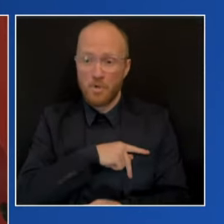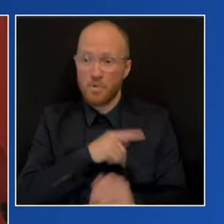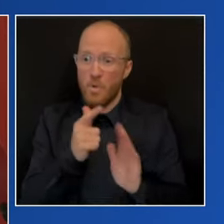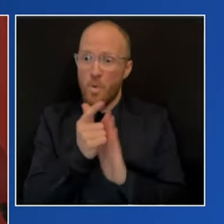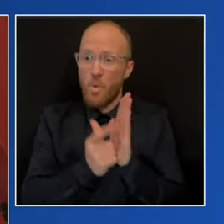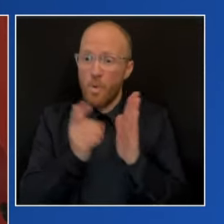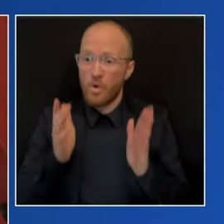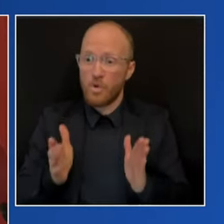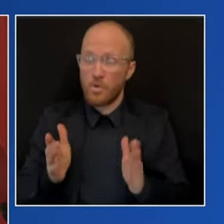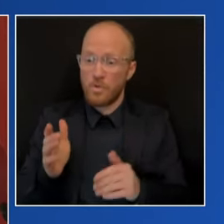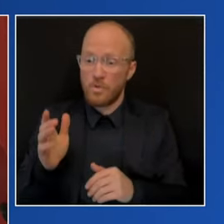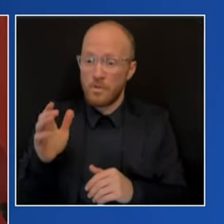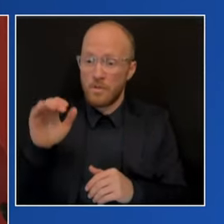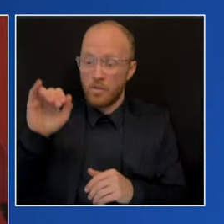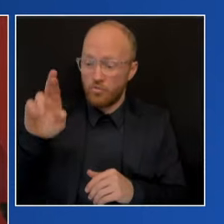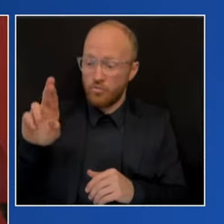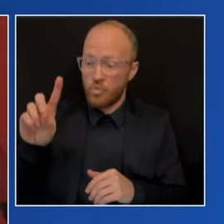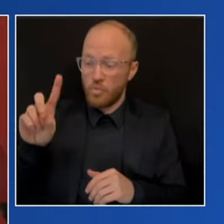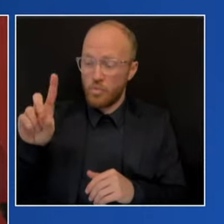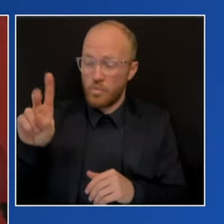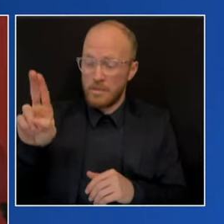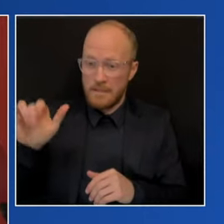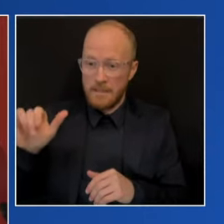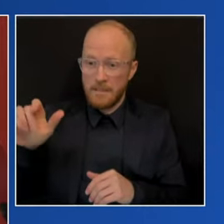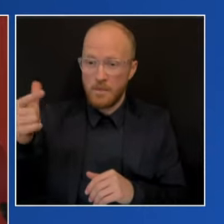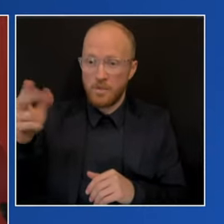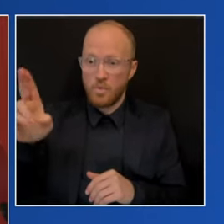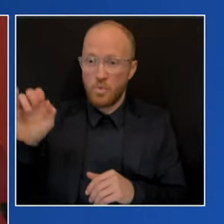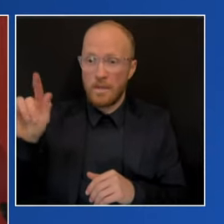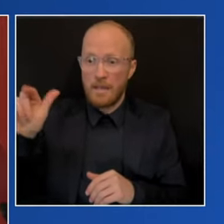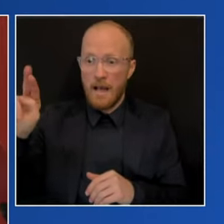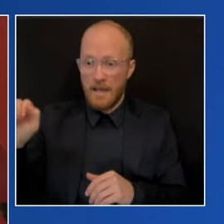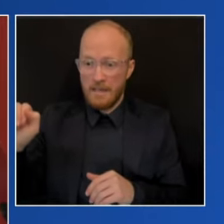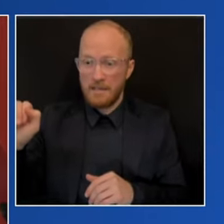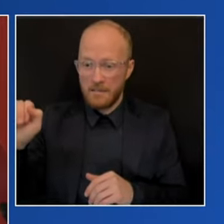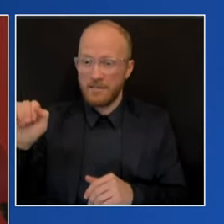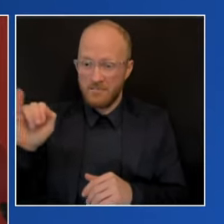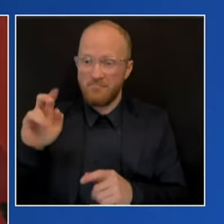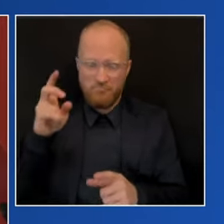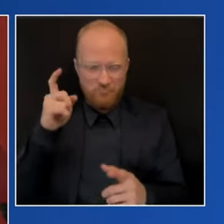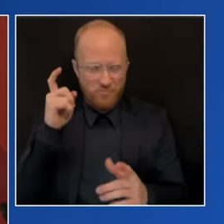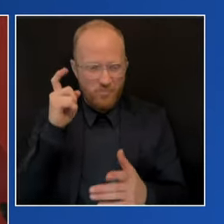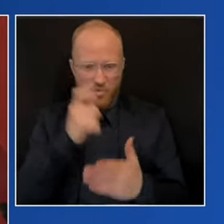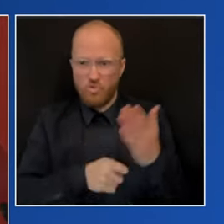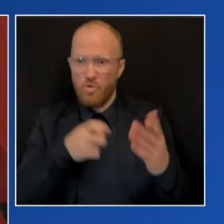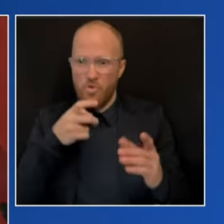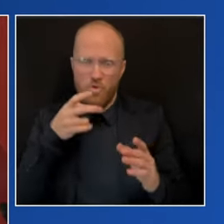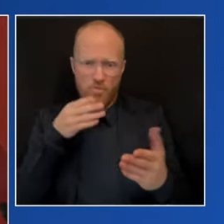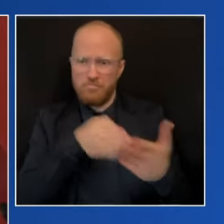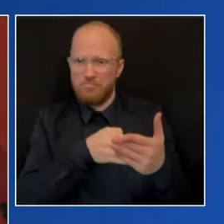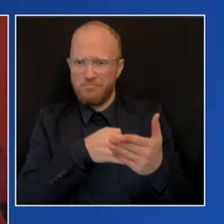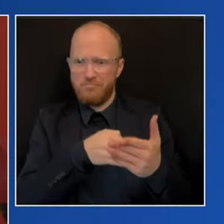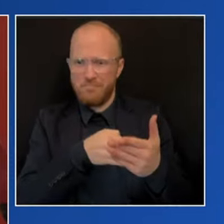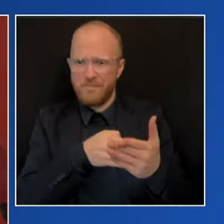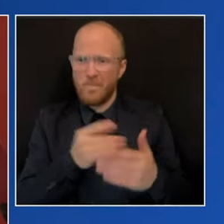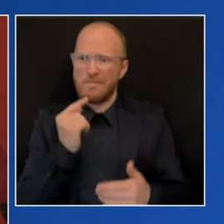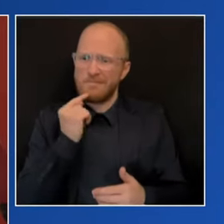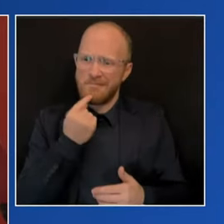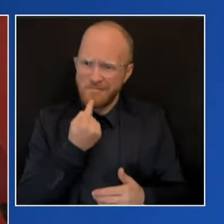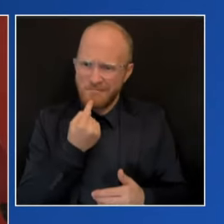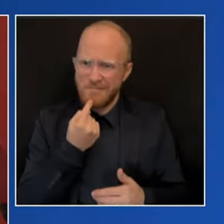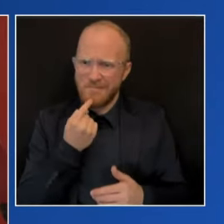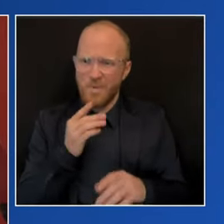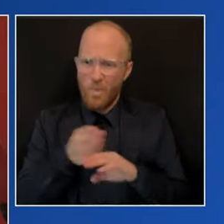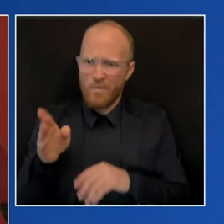with a $148 million judgment for cruelty and defamation that he inflicted against them.